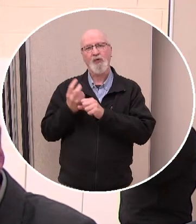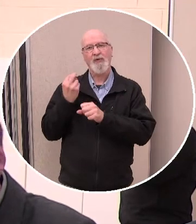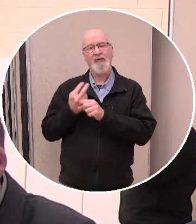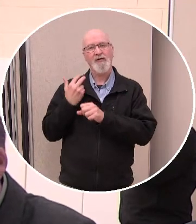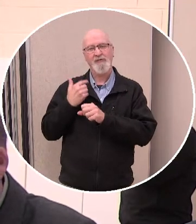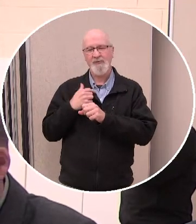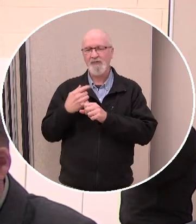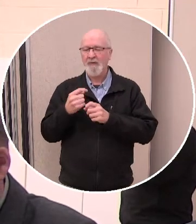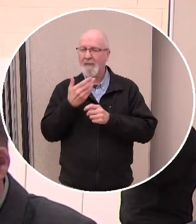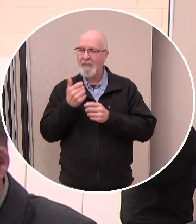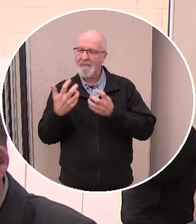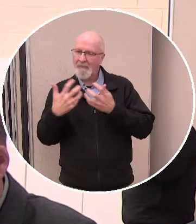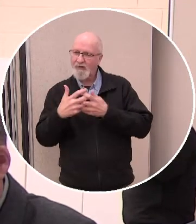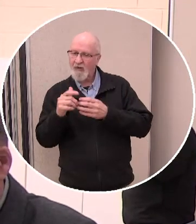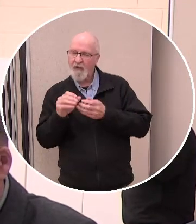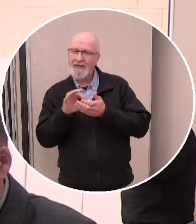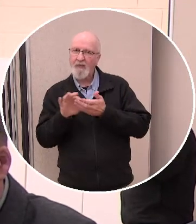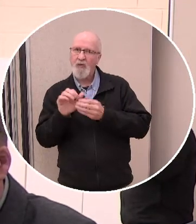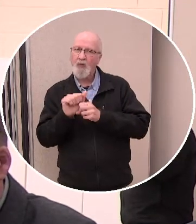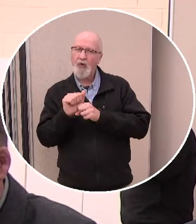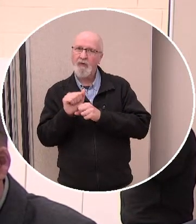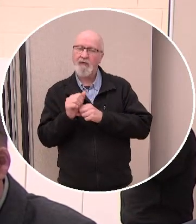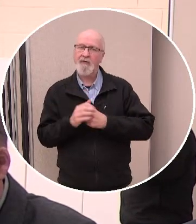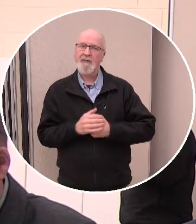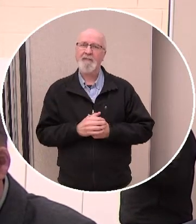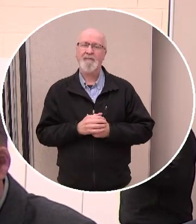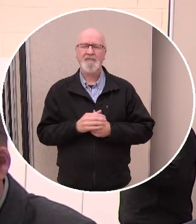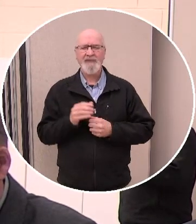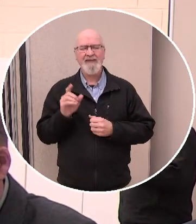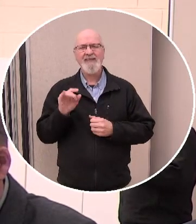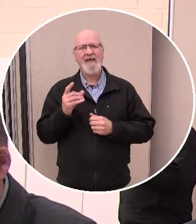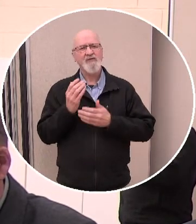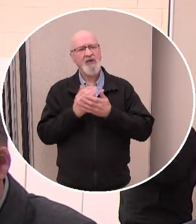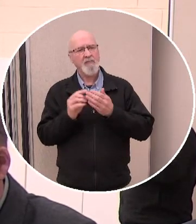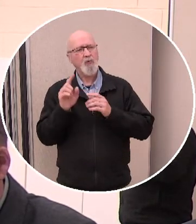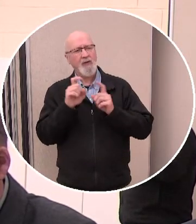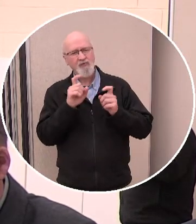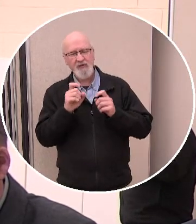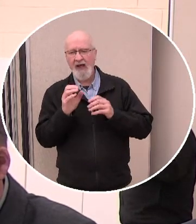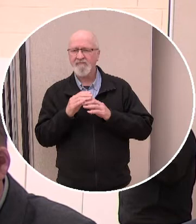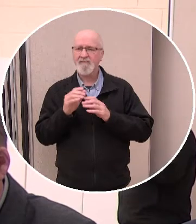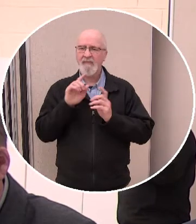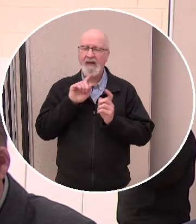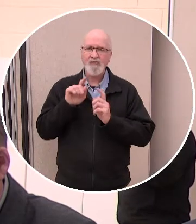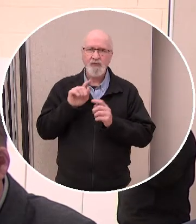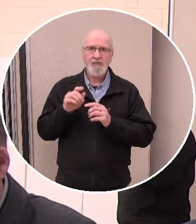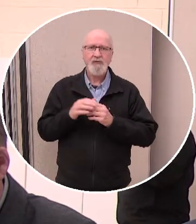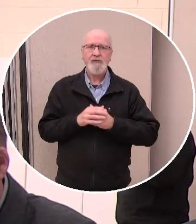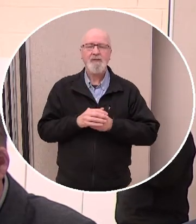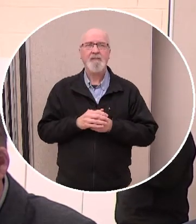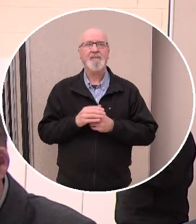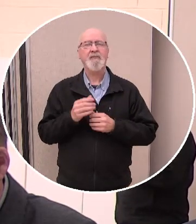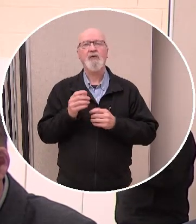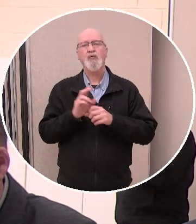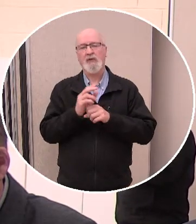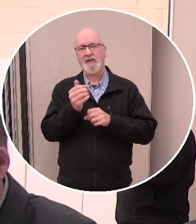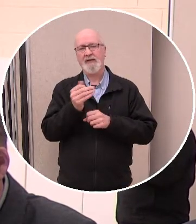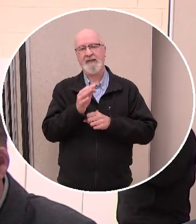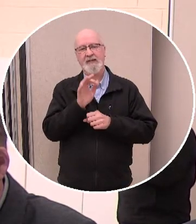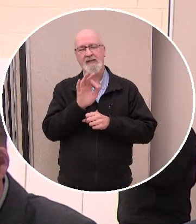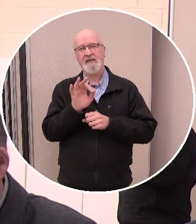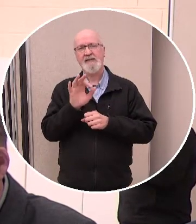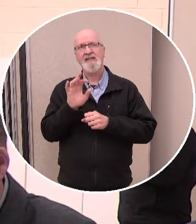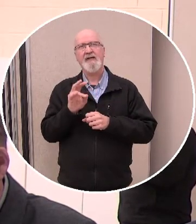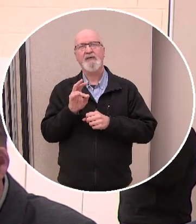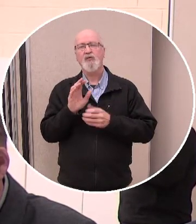brief discussion and some clarification through questions were addressed. The Schools Act 1997 requires